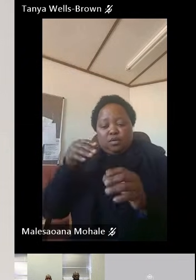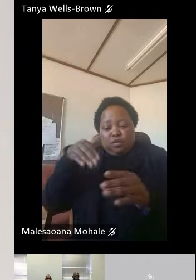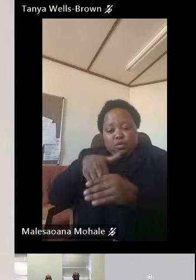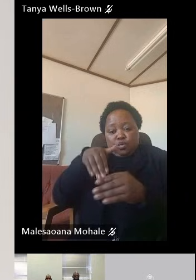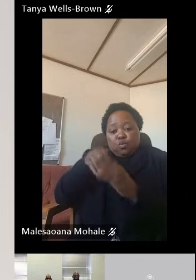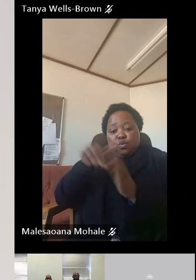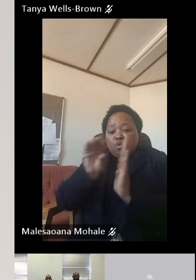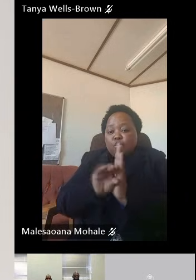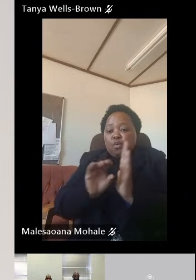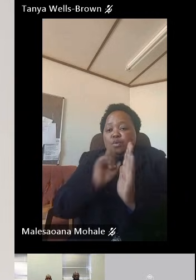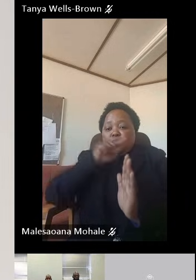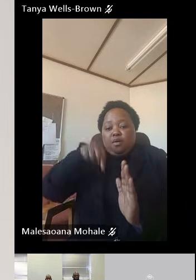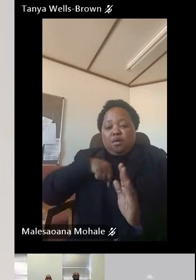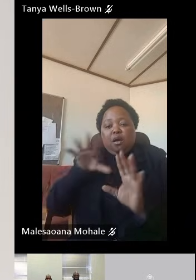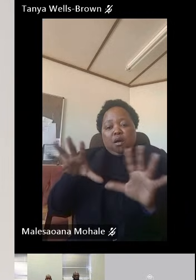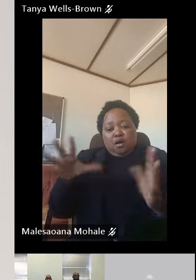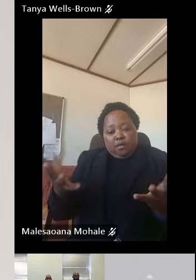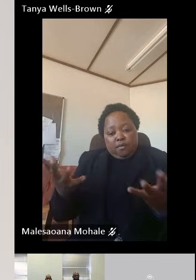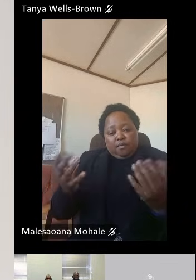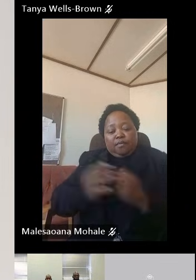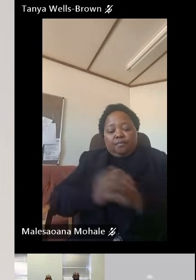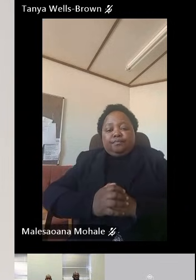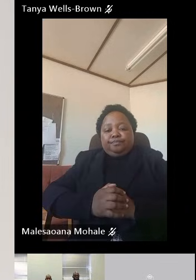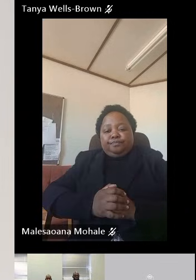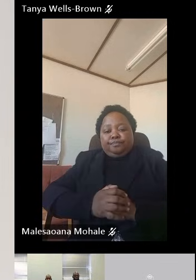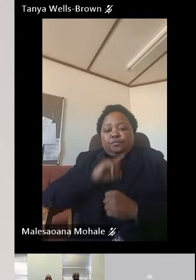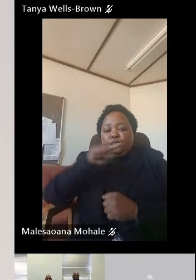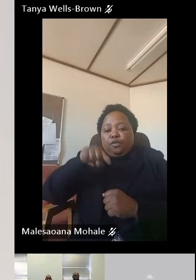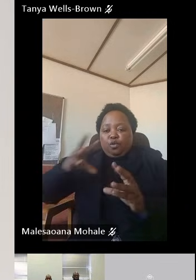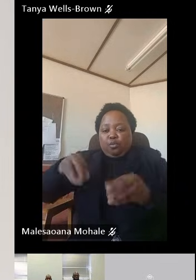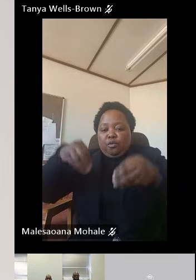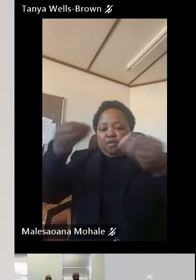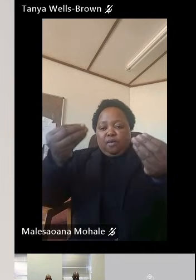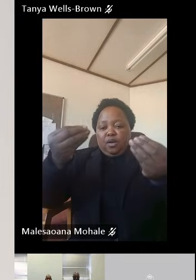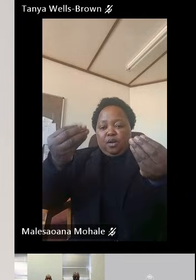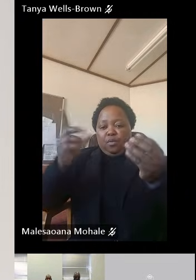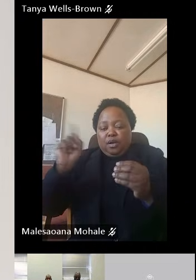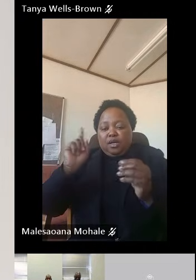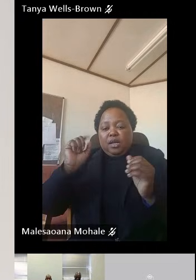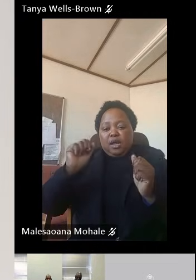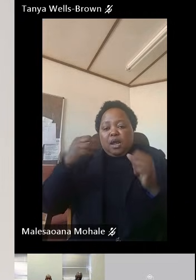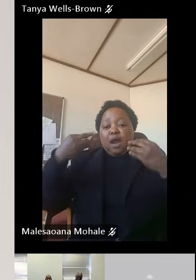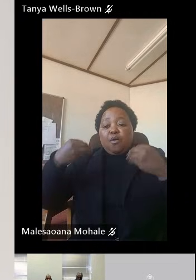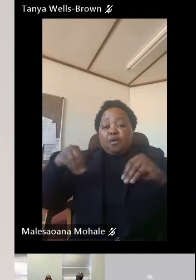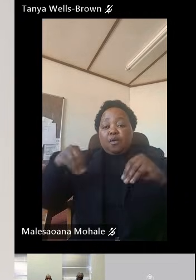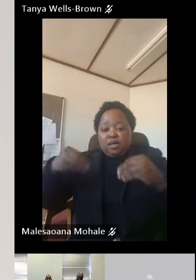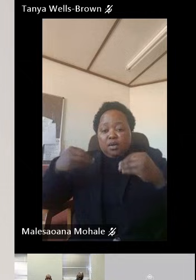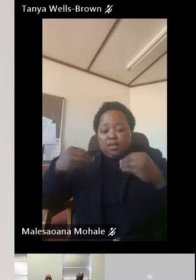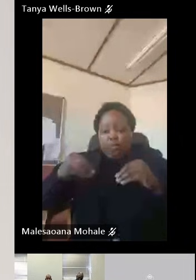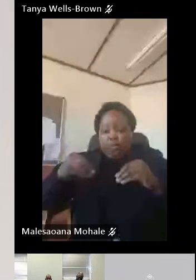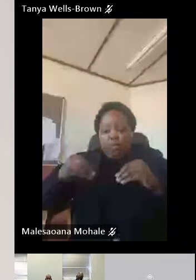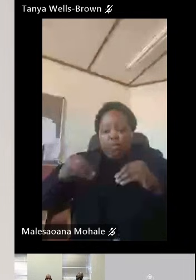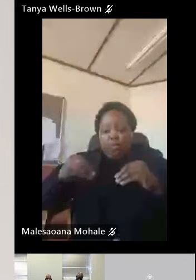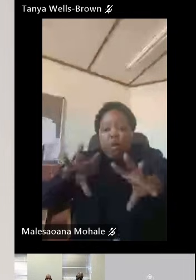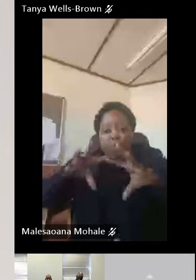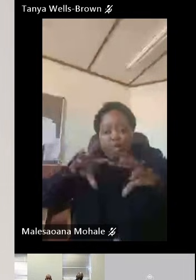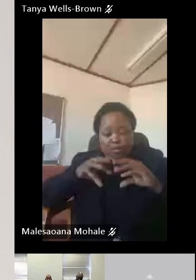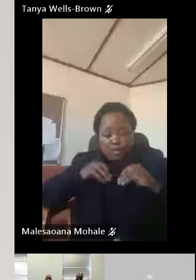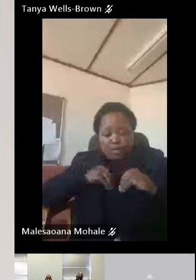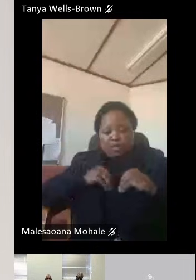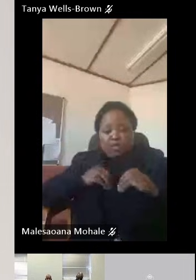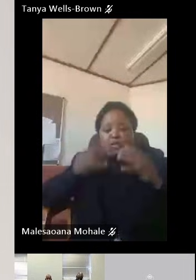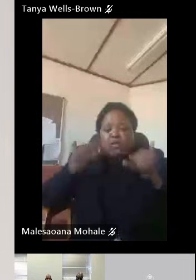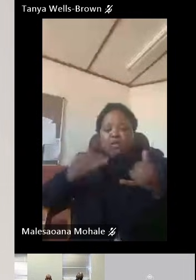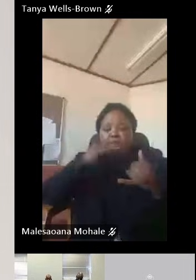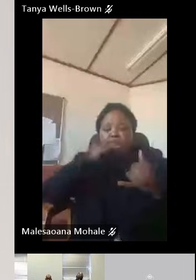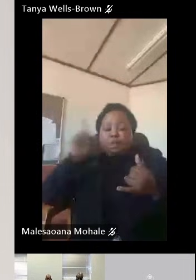programming? We provide reasonable accommodation. And reasonable accommodation,